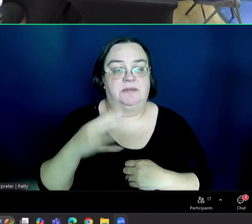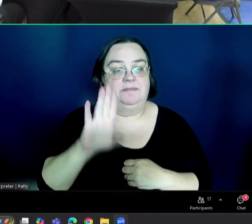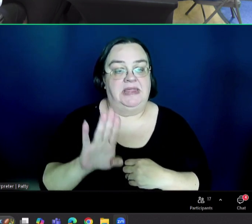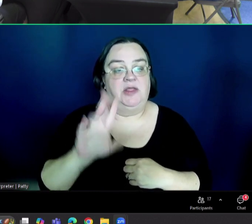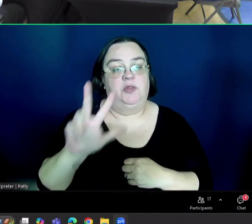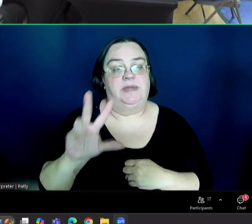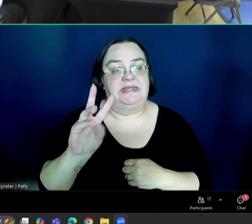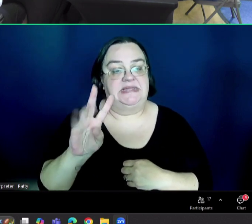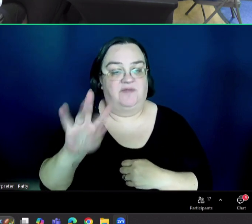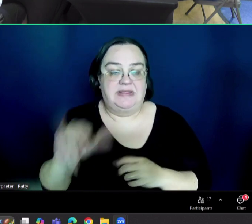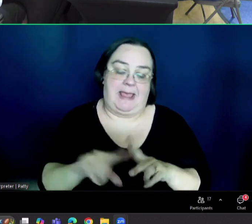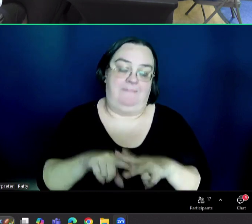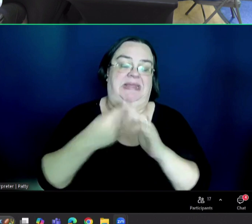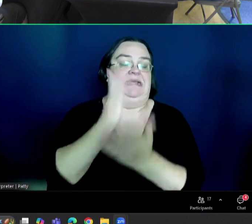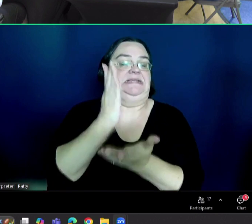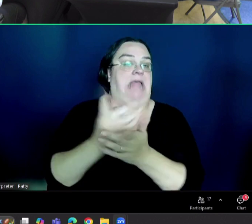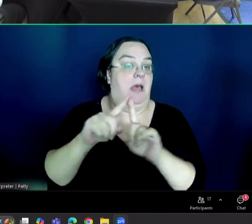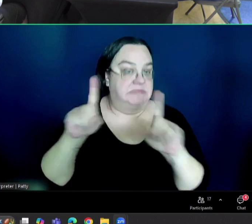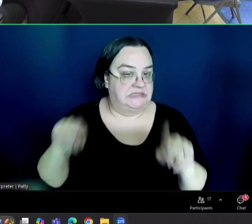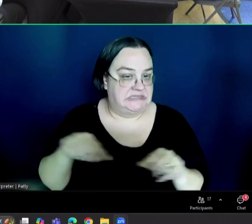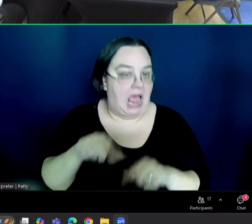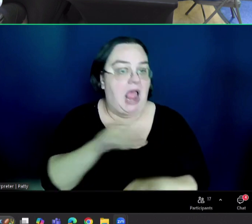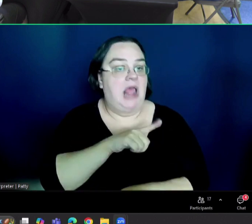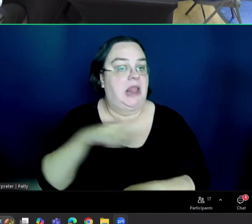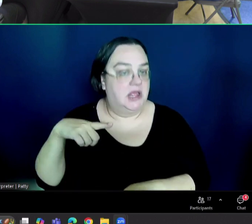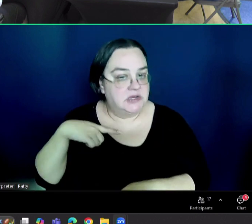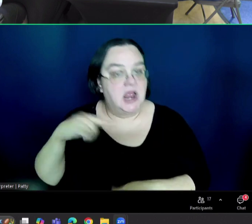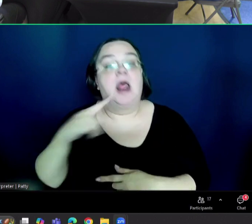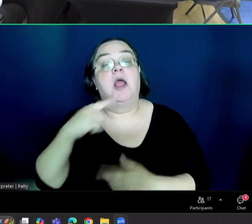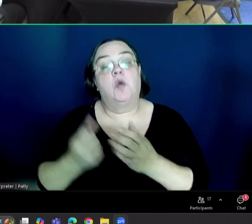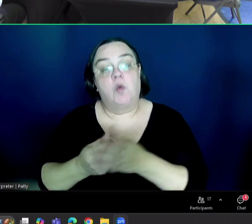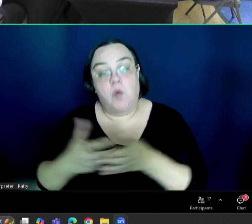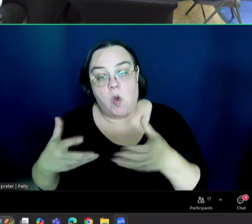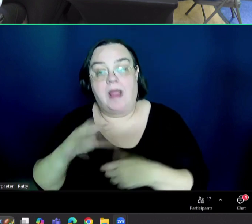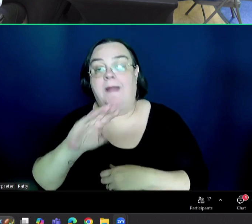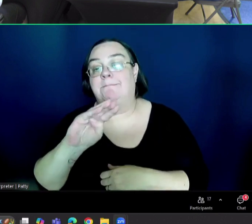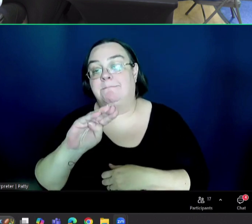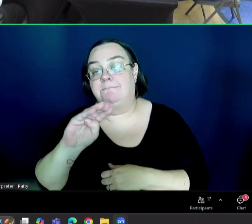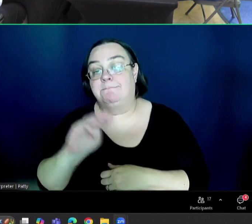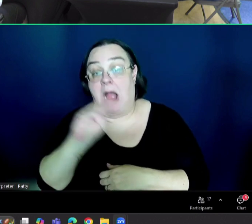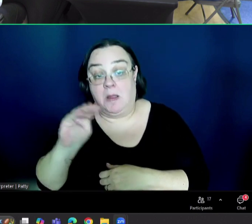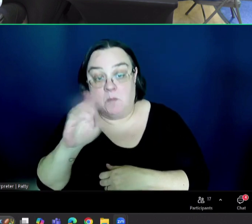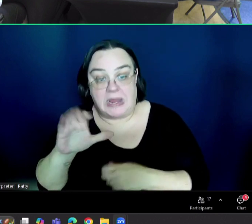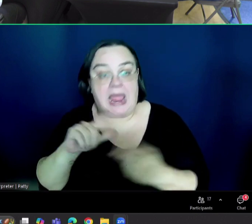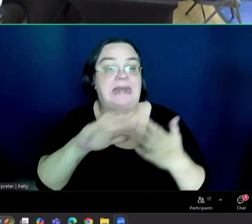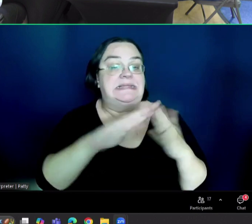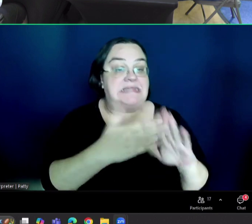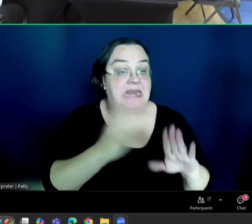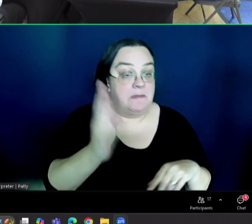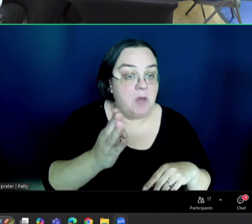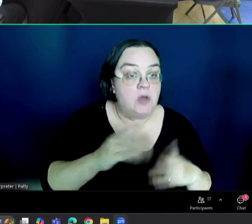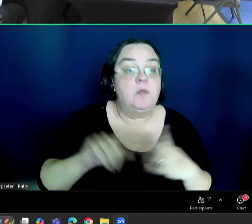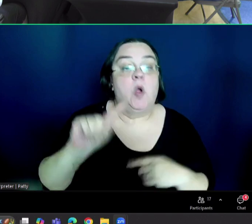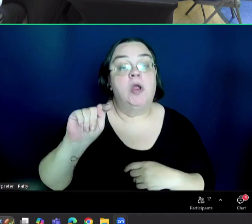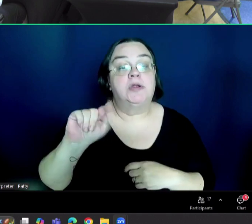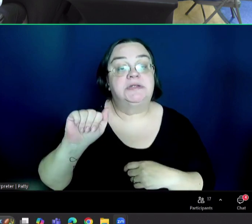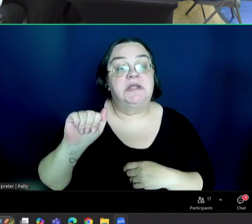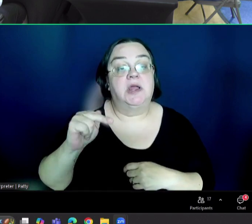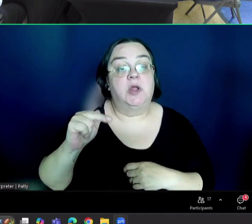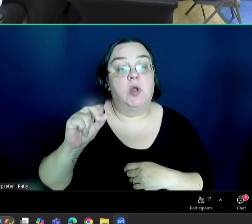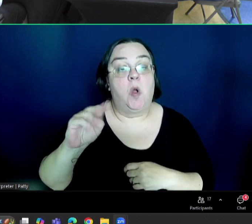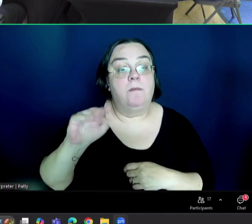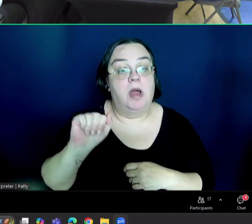sign legislation, and now it's growing, and Montgomery County is looking at stuff. City of Baltimore and Tacoma Park are now going to be doing some things with